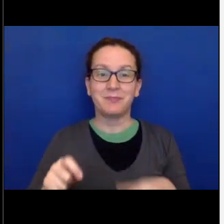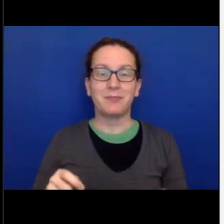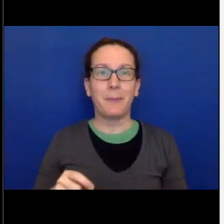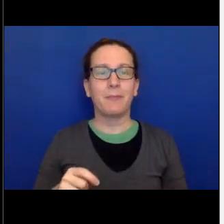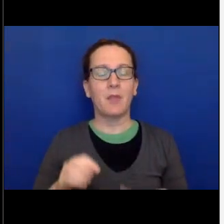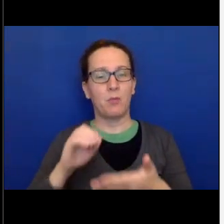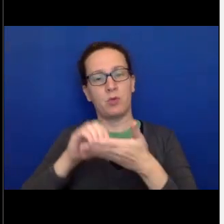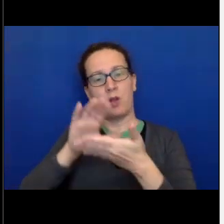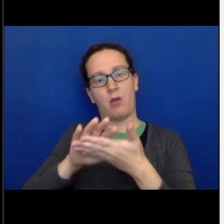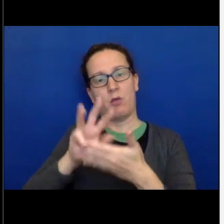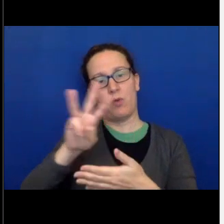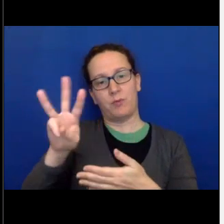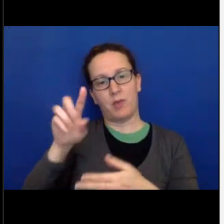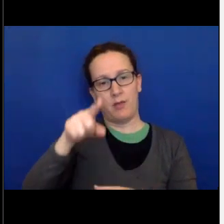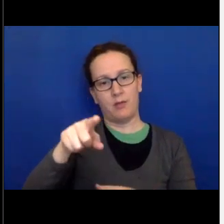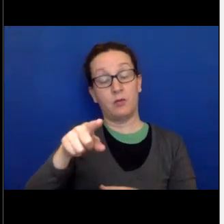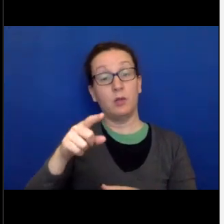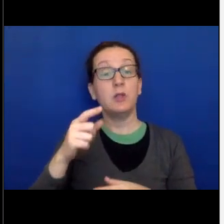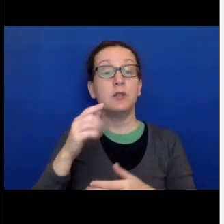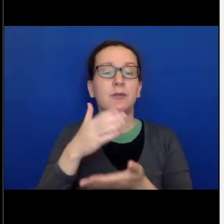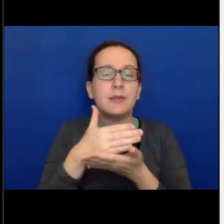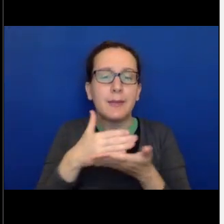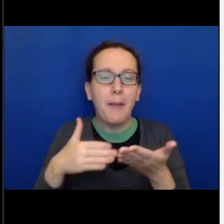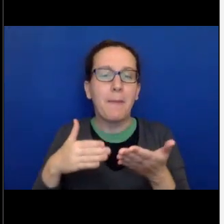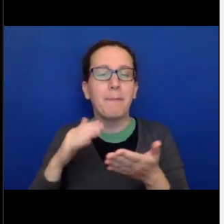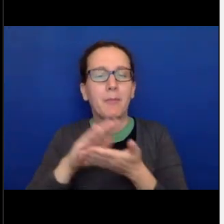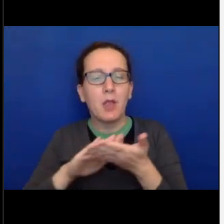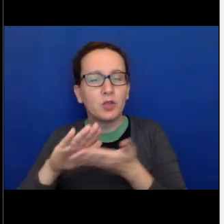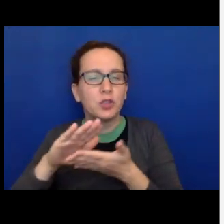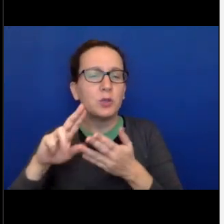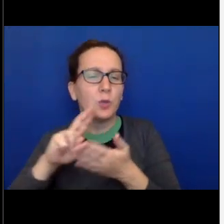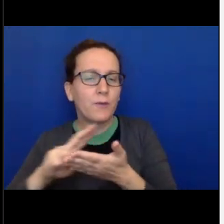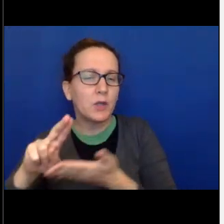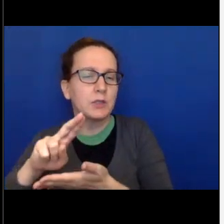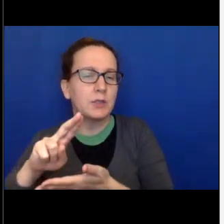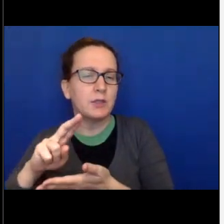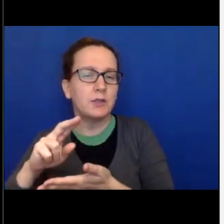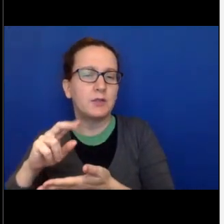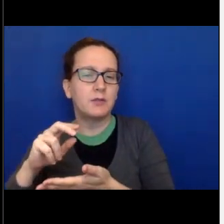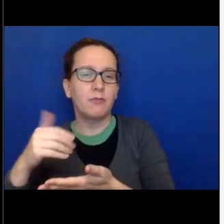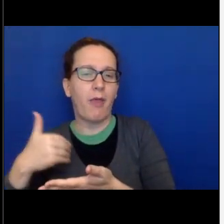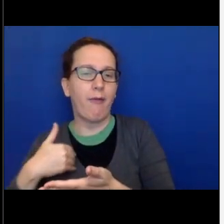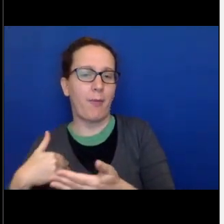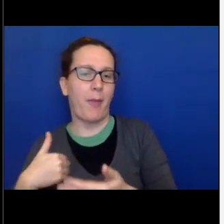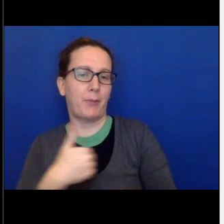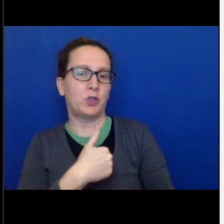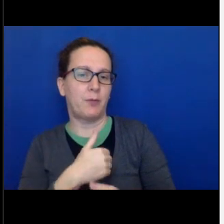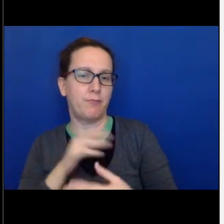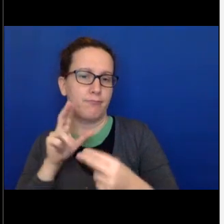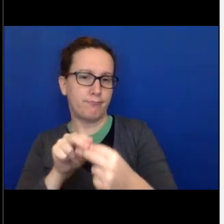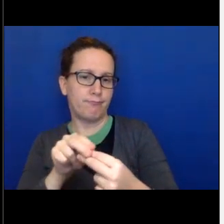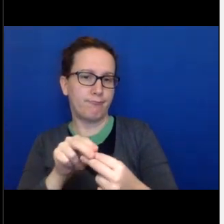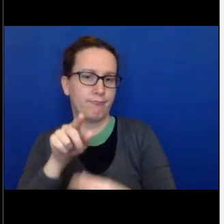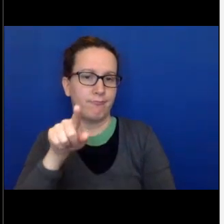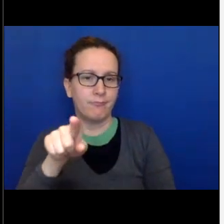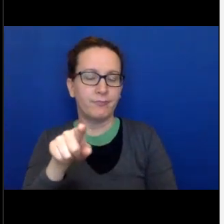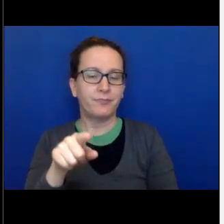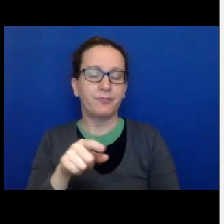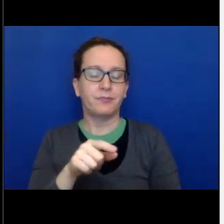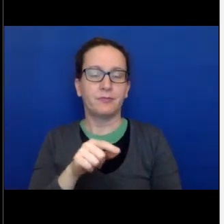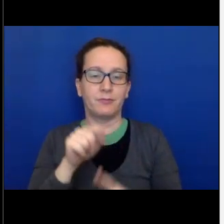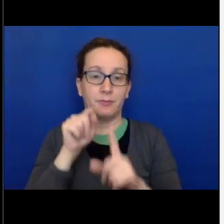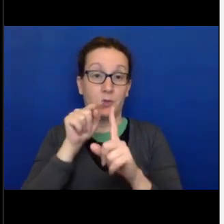website there, and there are going to be some colleges and universities for which they have a membership, particularly with